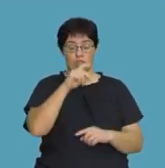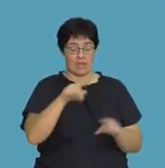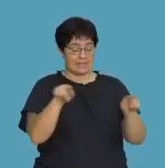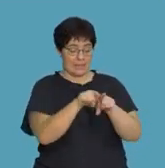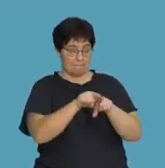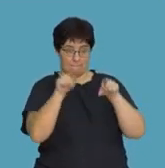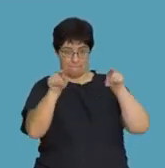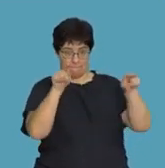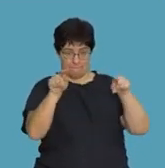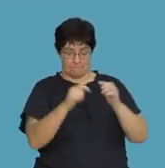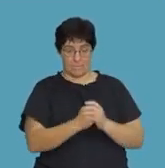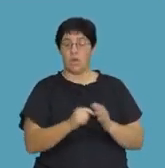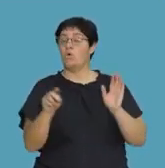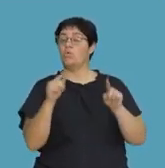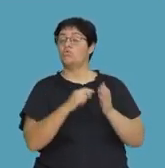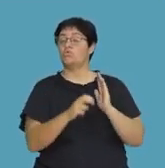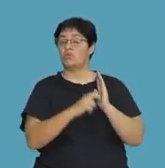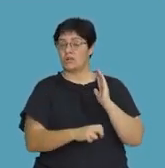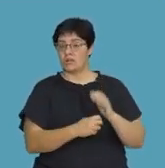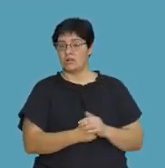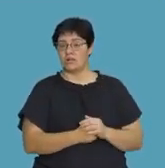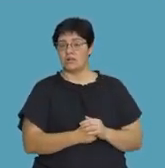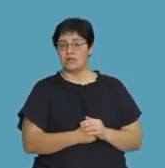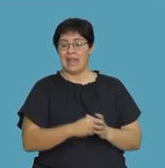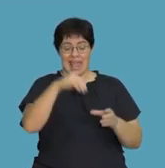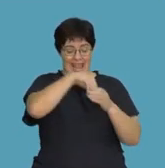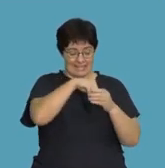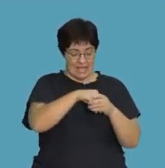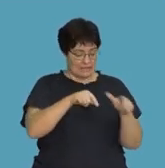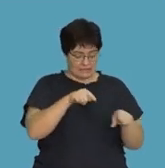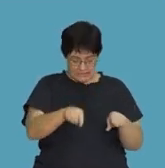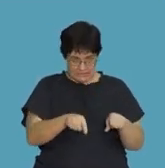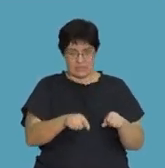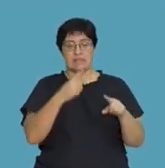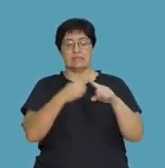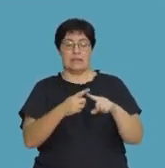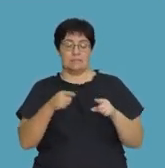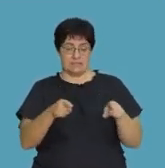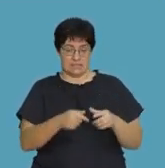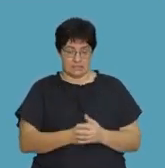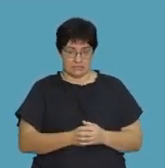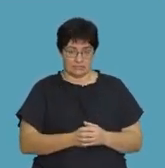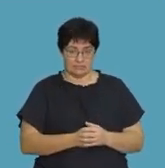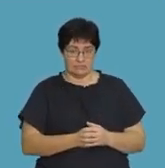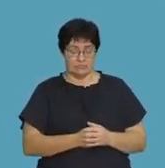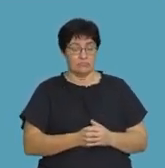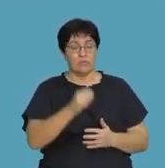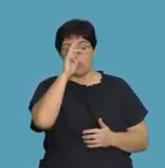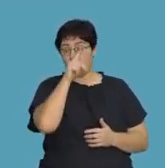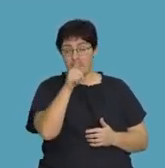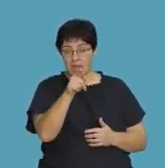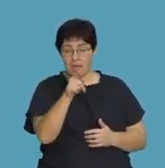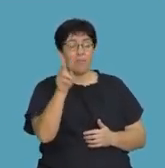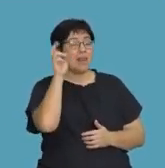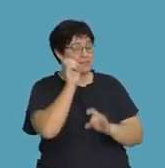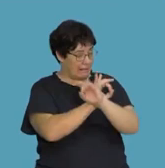the same, the rule is you multiply what is inside the set. But remember, listen